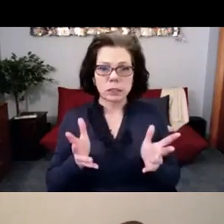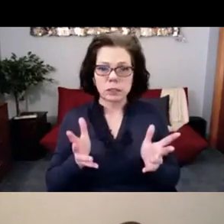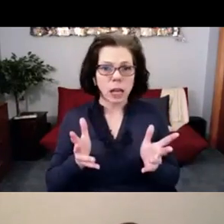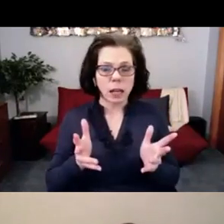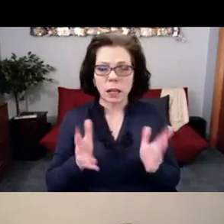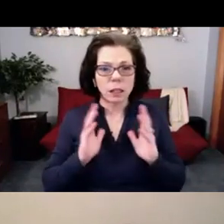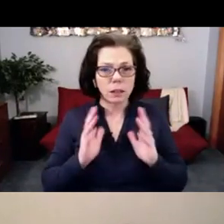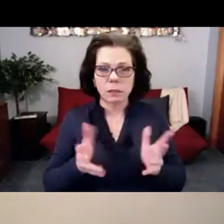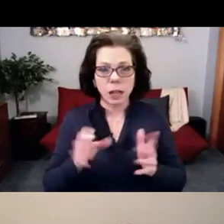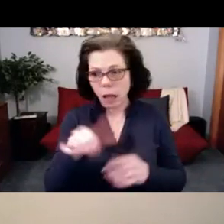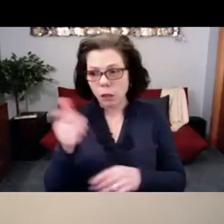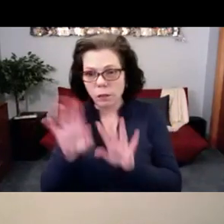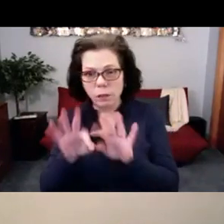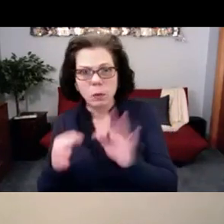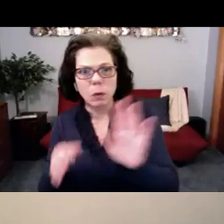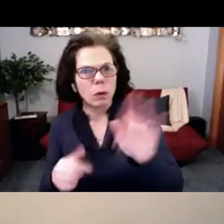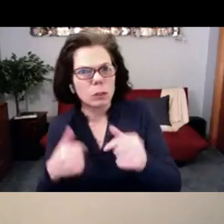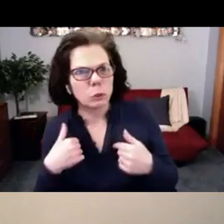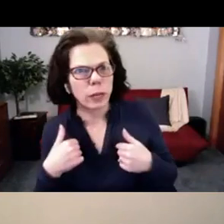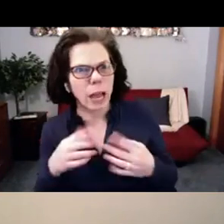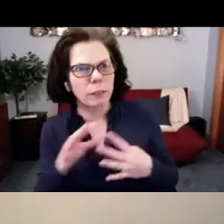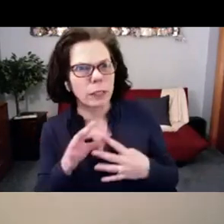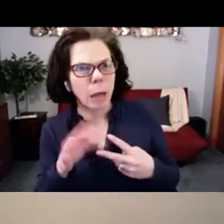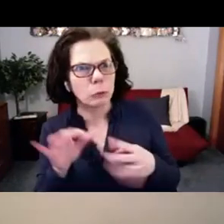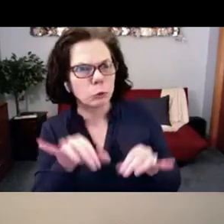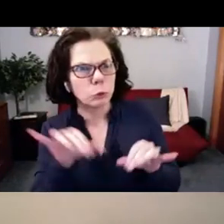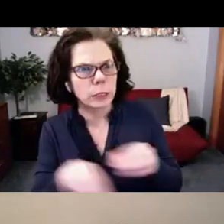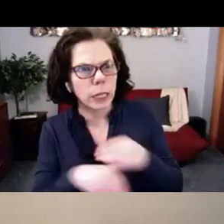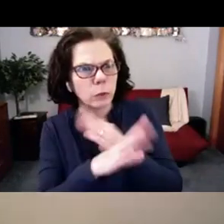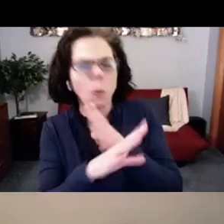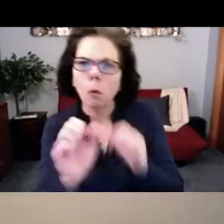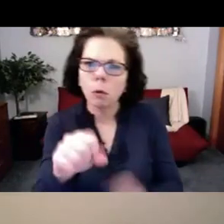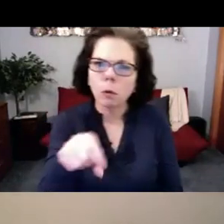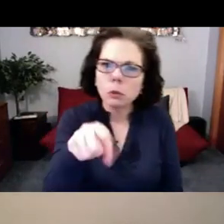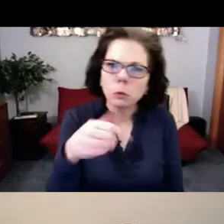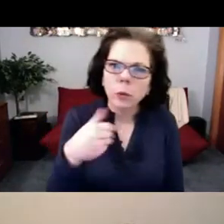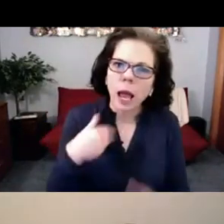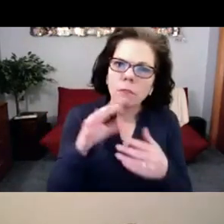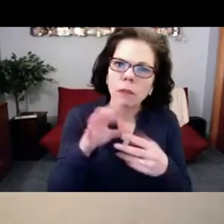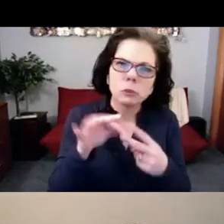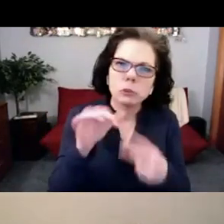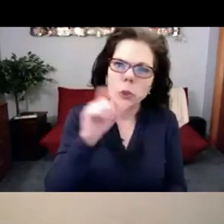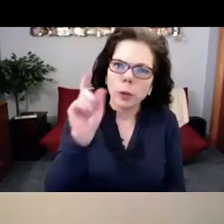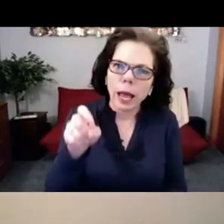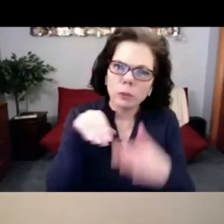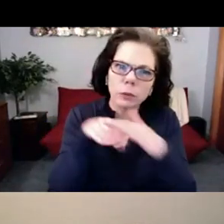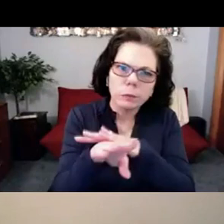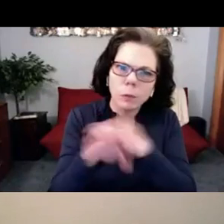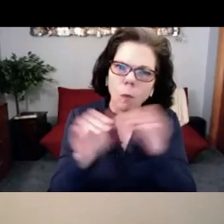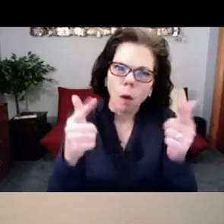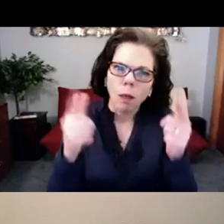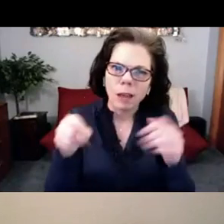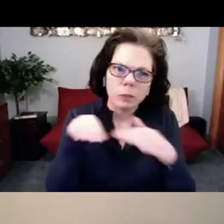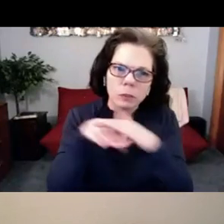who might have the same question that they'll still have a remote option for the rest of the school year. Yeah, thank you, Jeffrey. Yeah, we anticipate for this